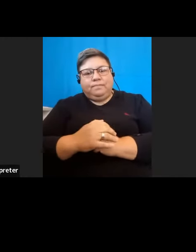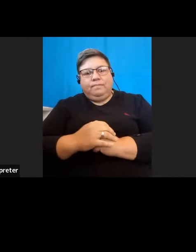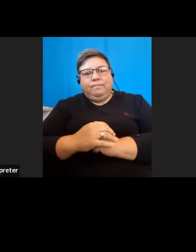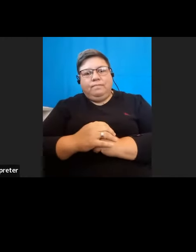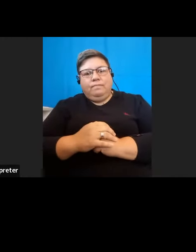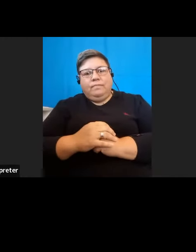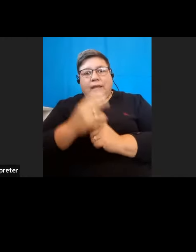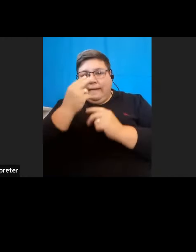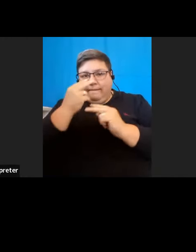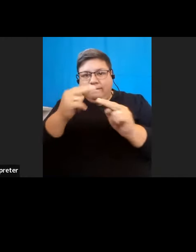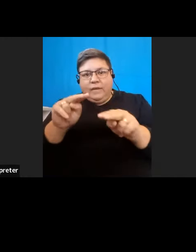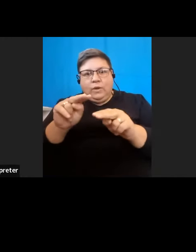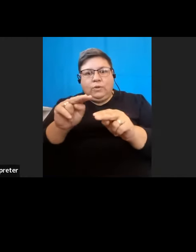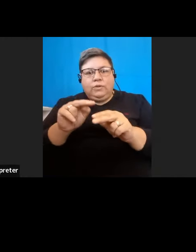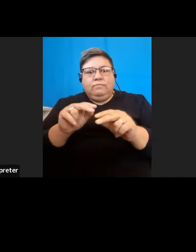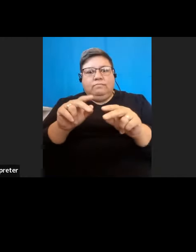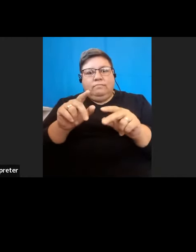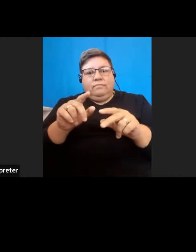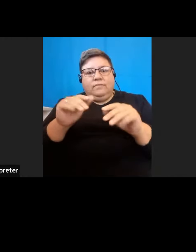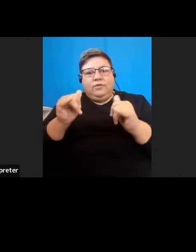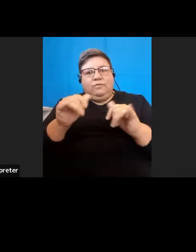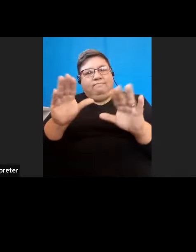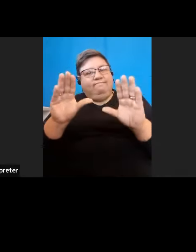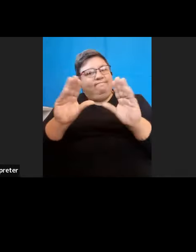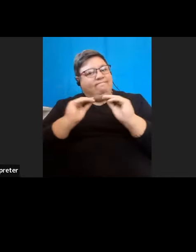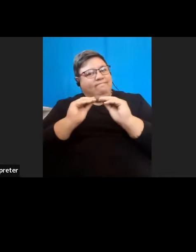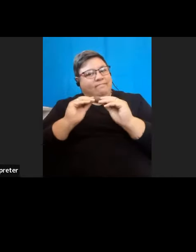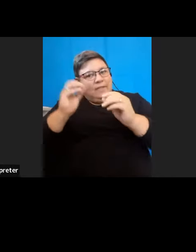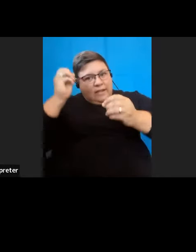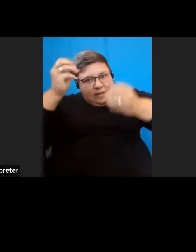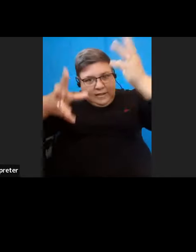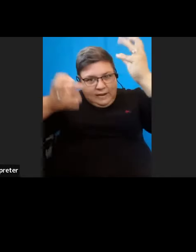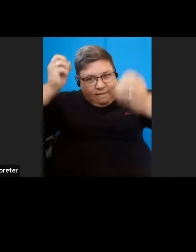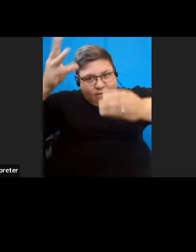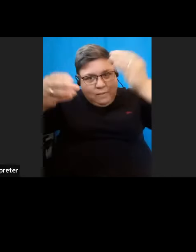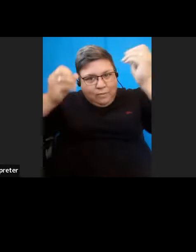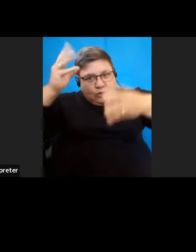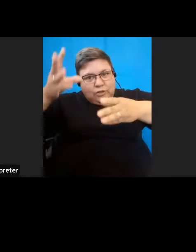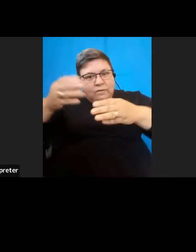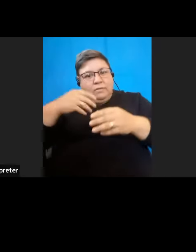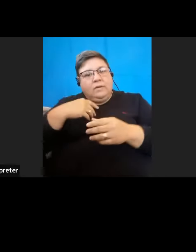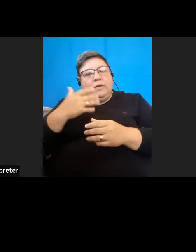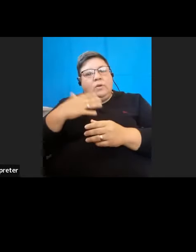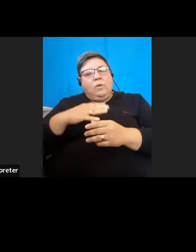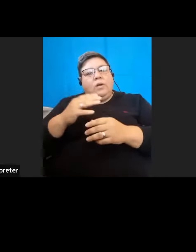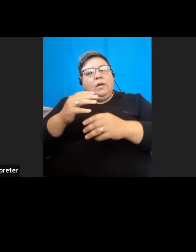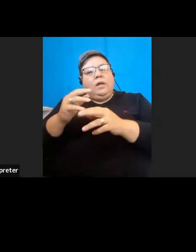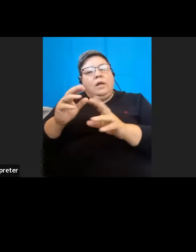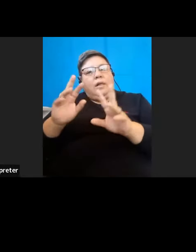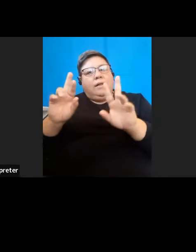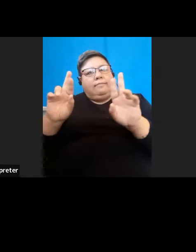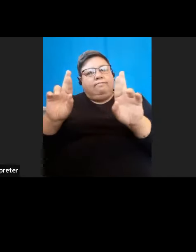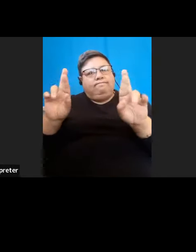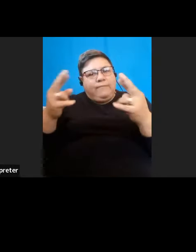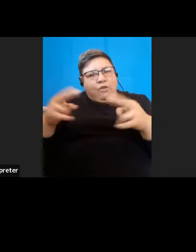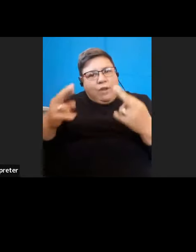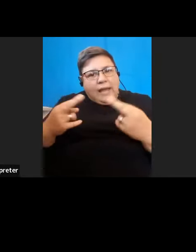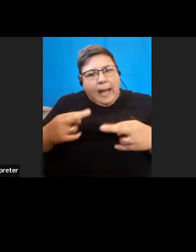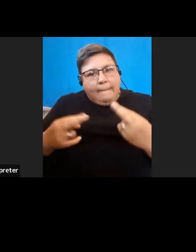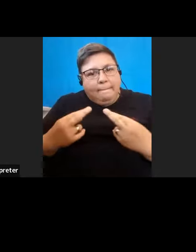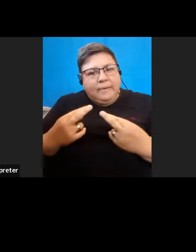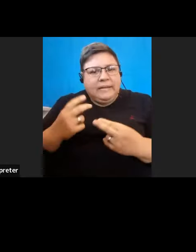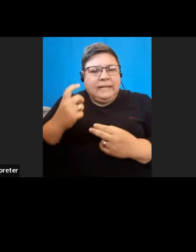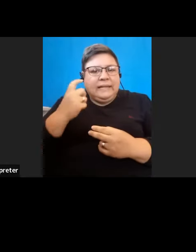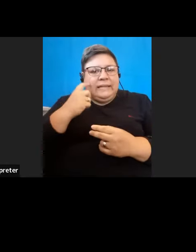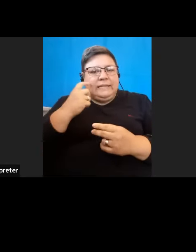Viewers, today you'll received a torrent of information. So I'm going to try and recap in a very simple way, and